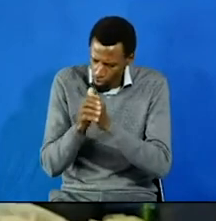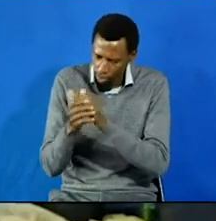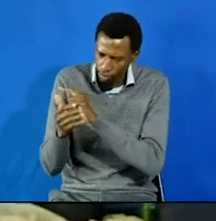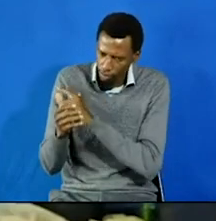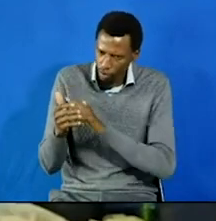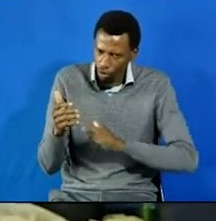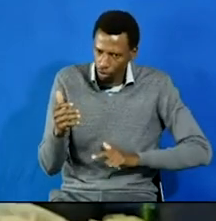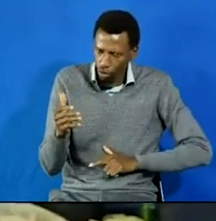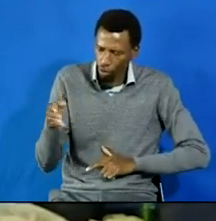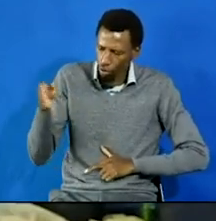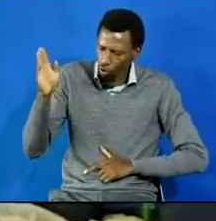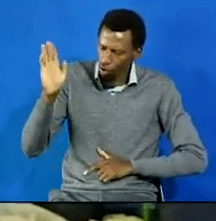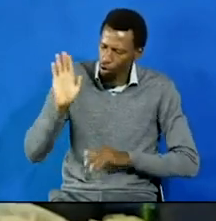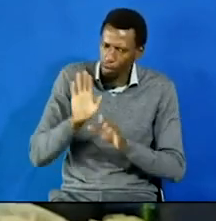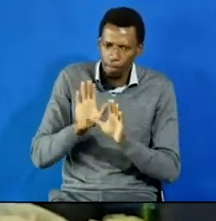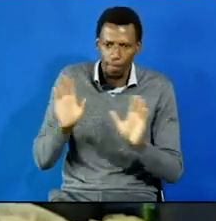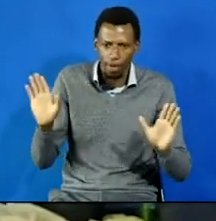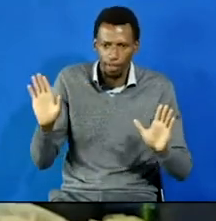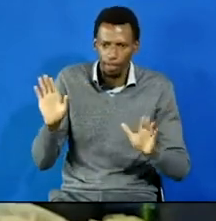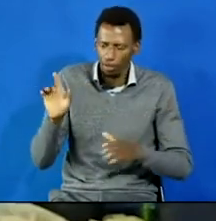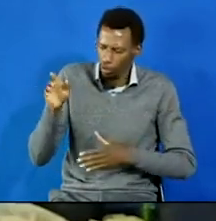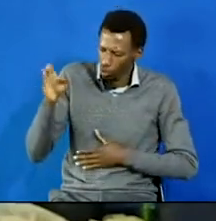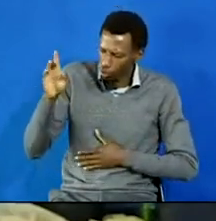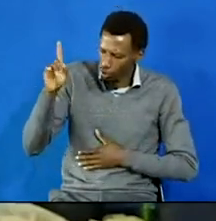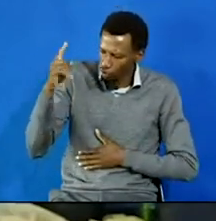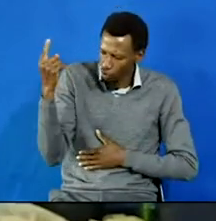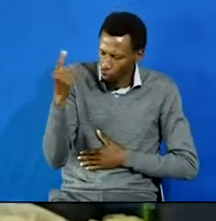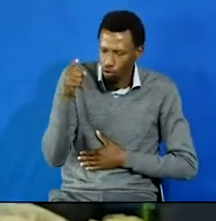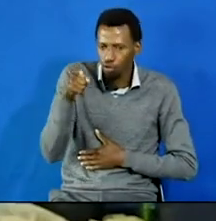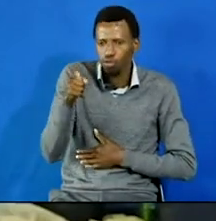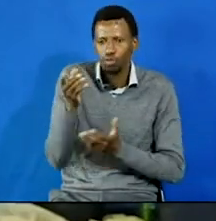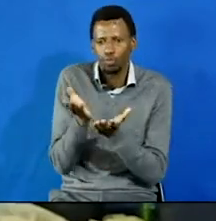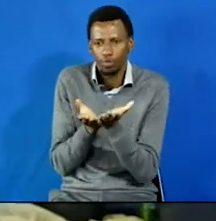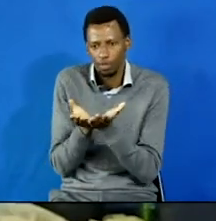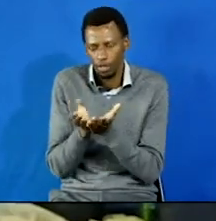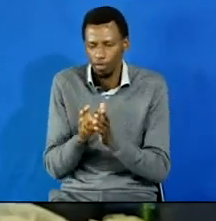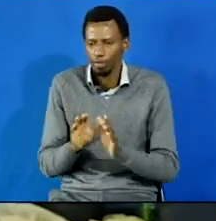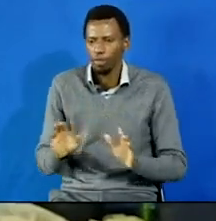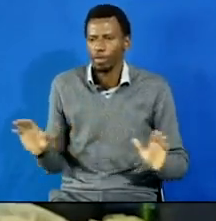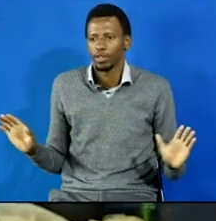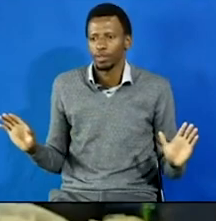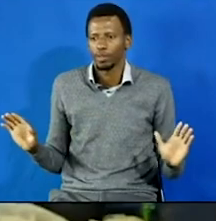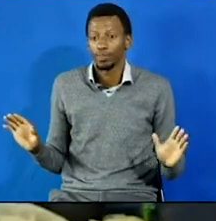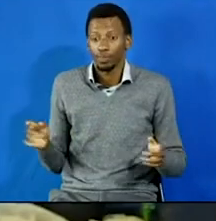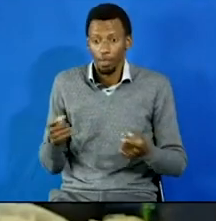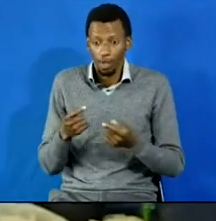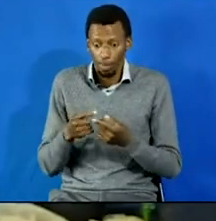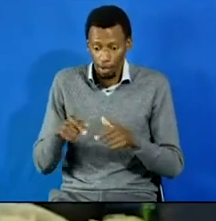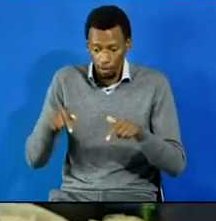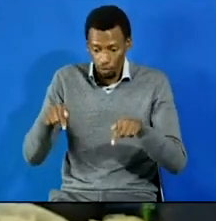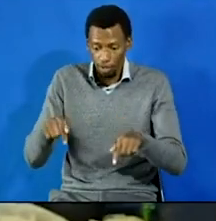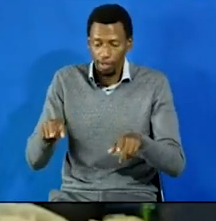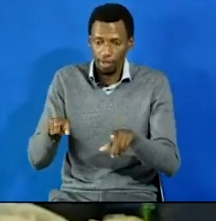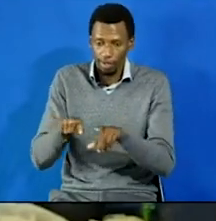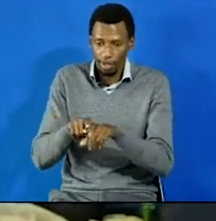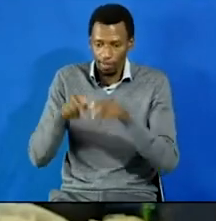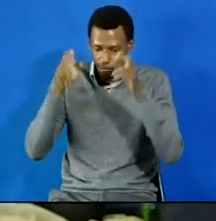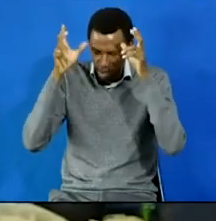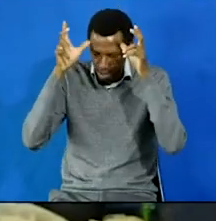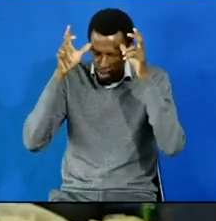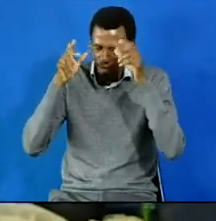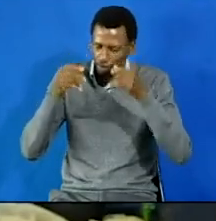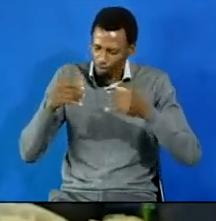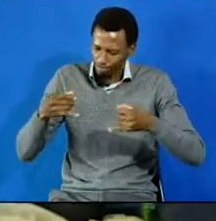thou serve. Today, Satan is still tempting us. Today, Satan